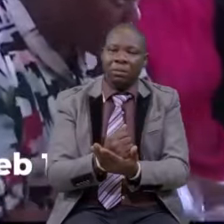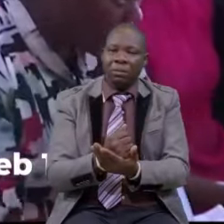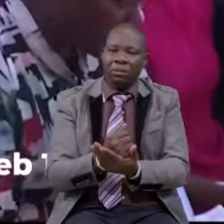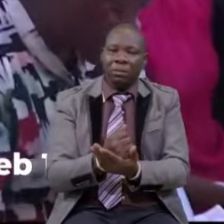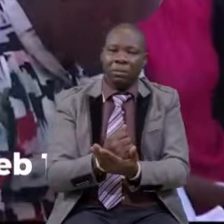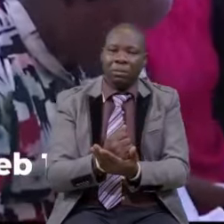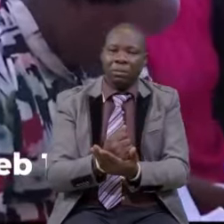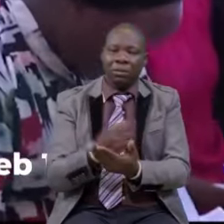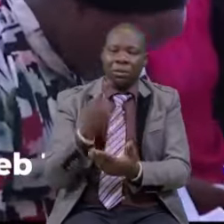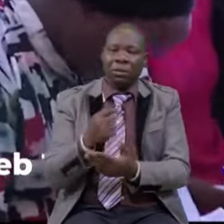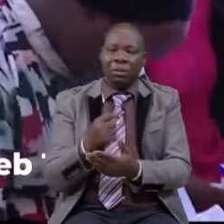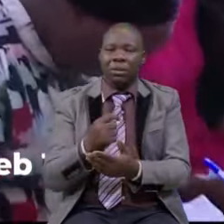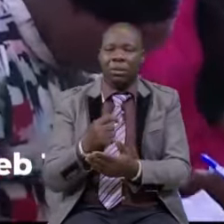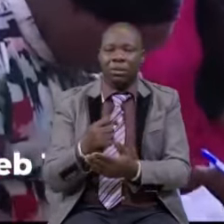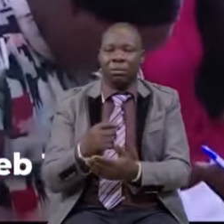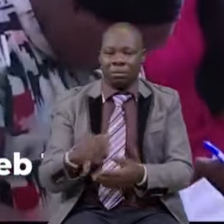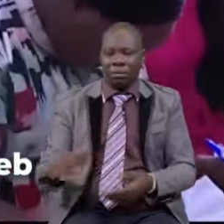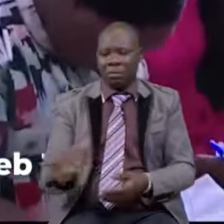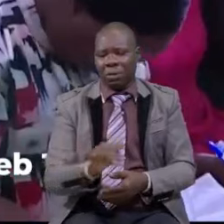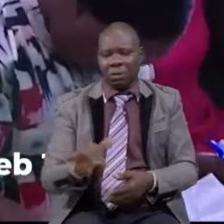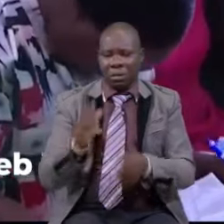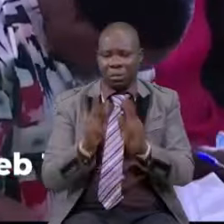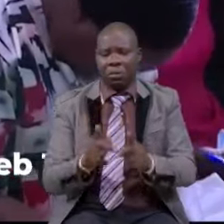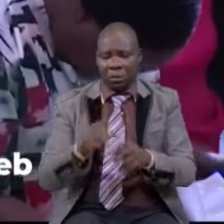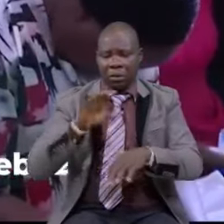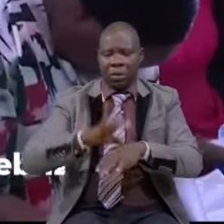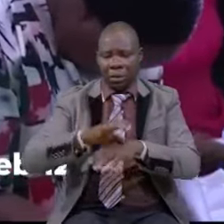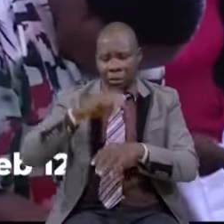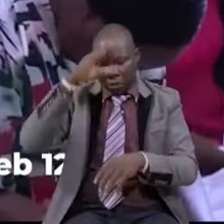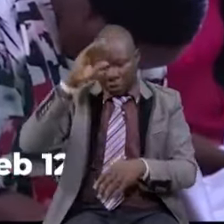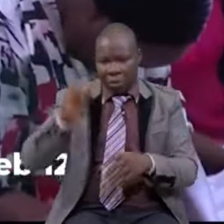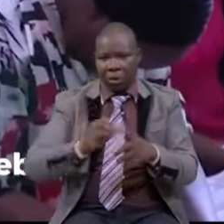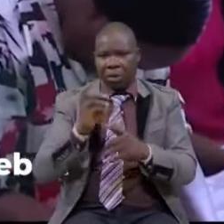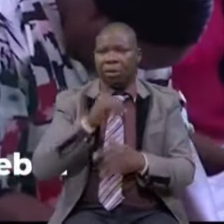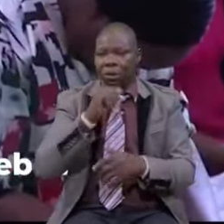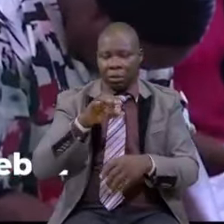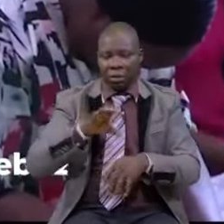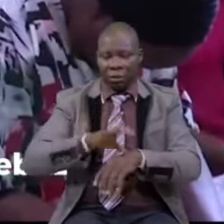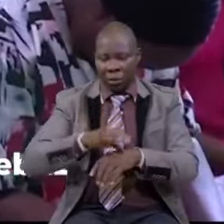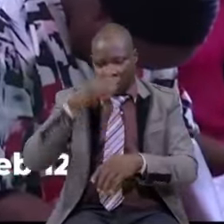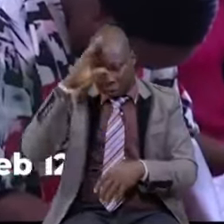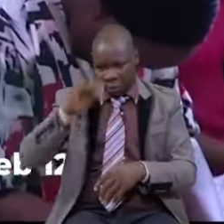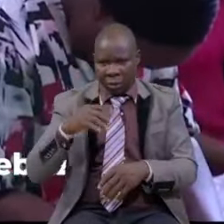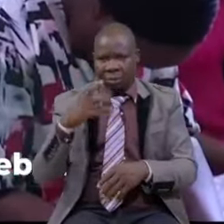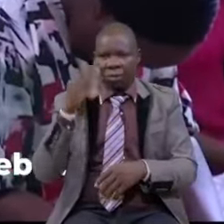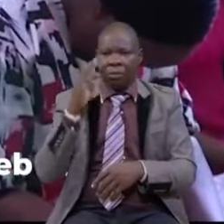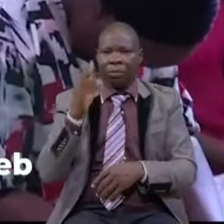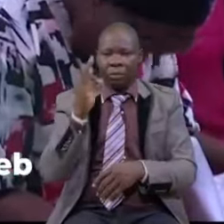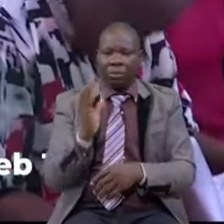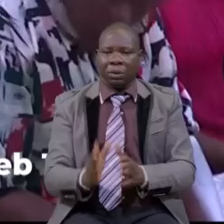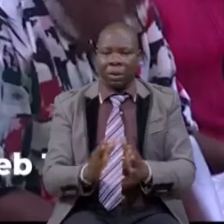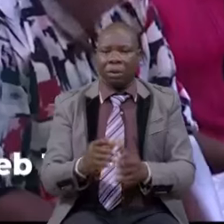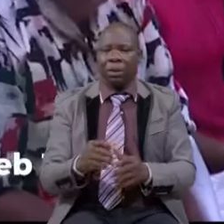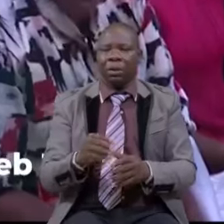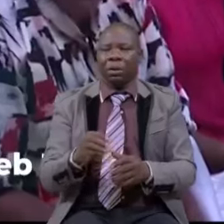The average person, churchman or no churchman, the average person, preacher, pastor,